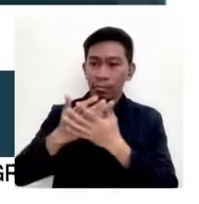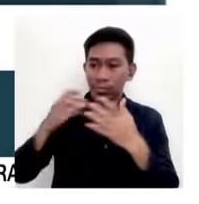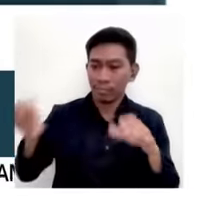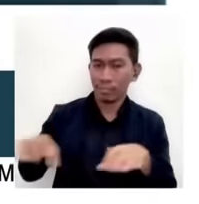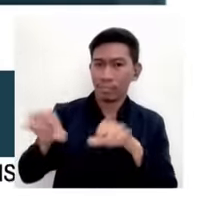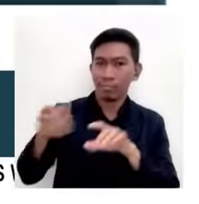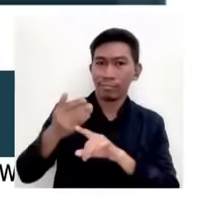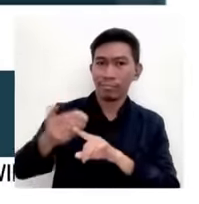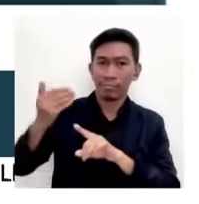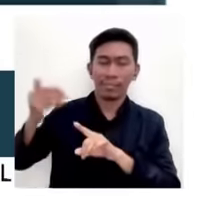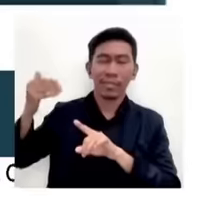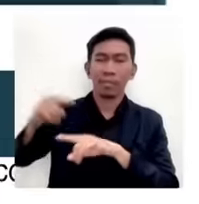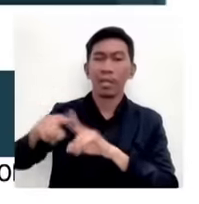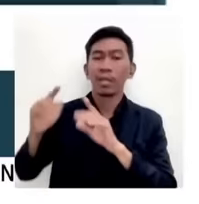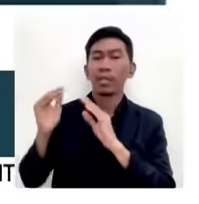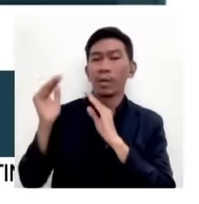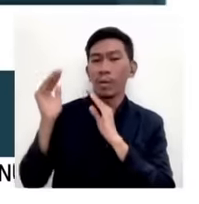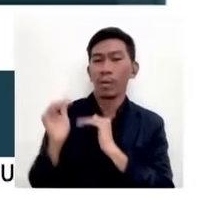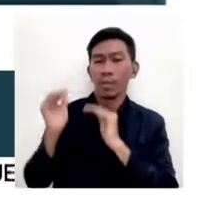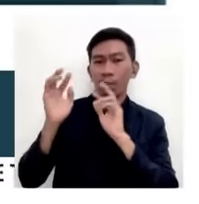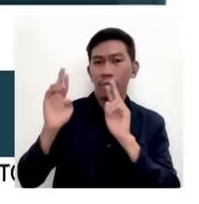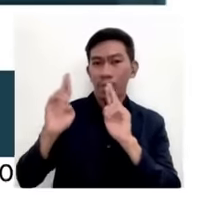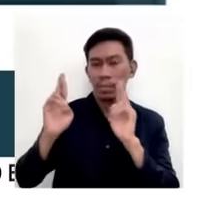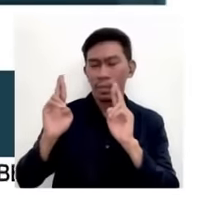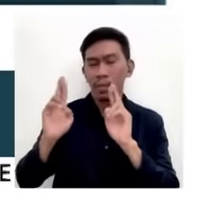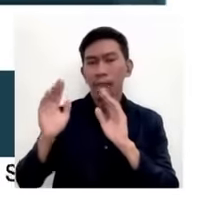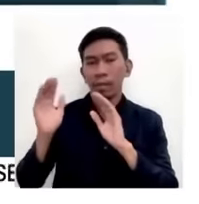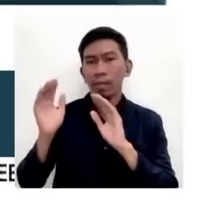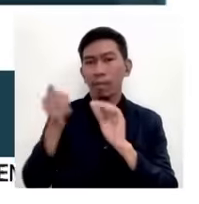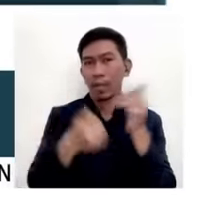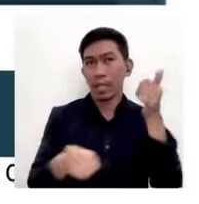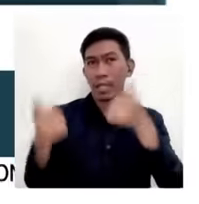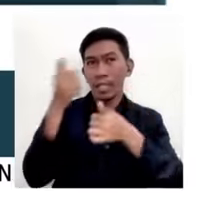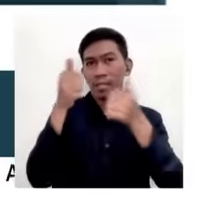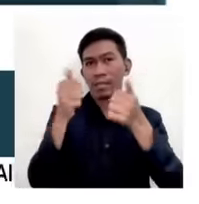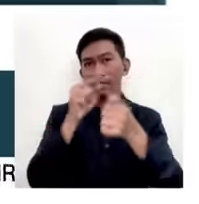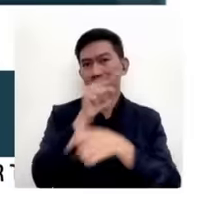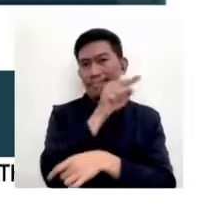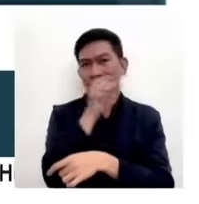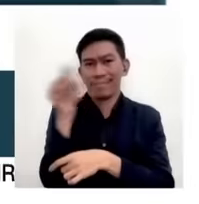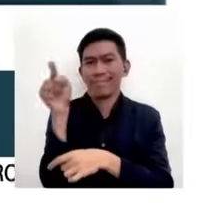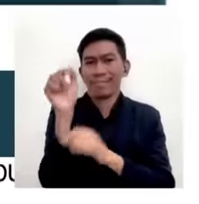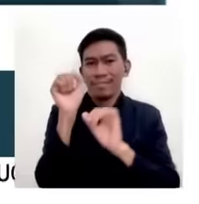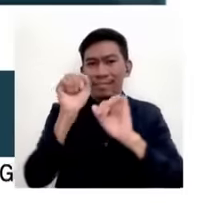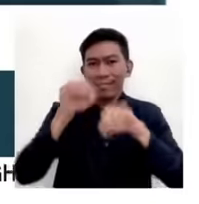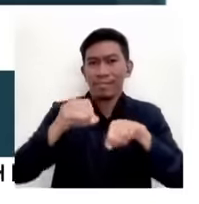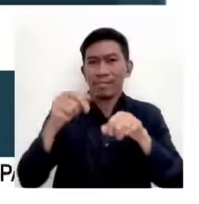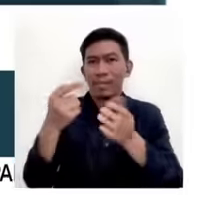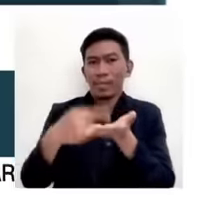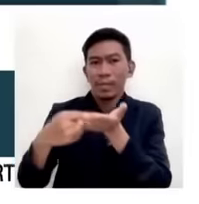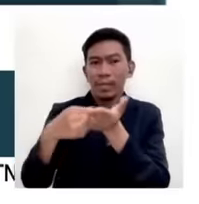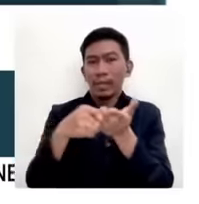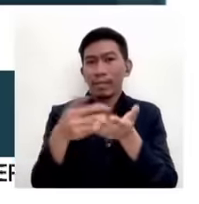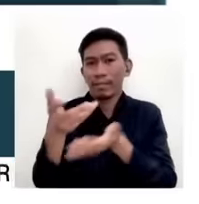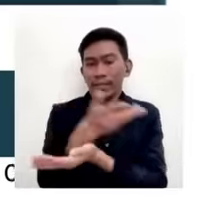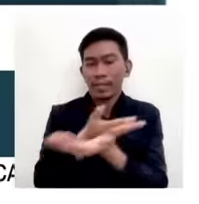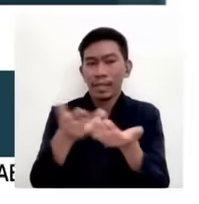But we're still hoping na yung mga leaders natin mag-uusap and try to look from the perspective of the Bangsamoro na